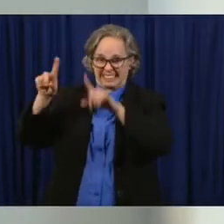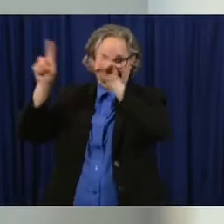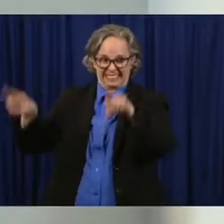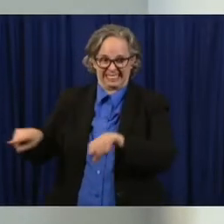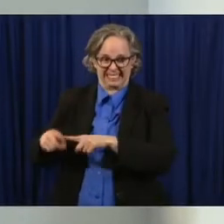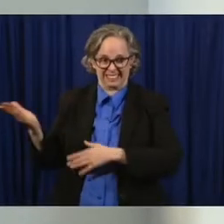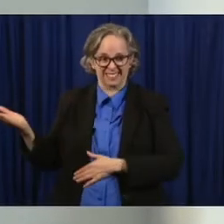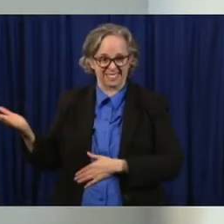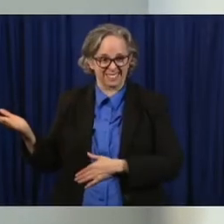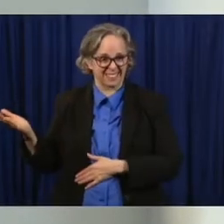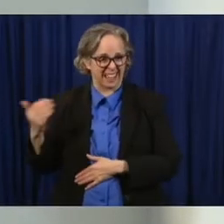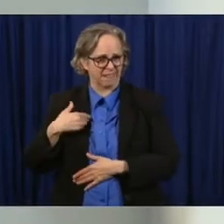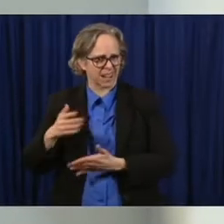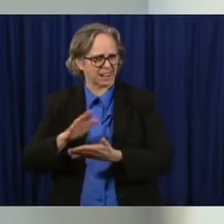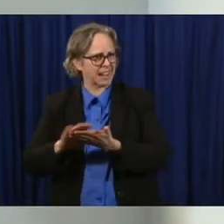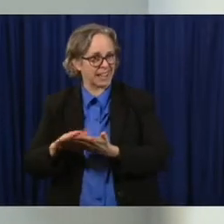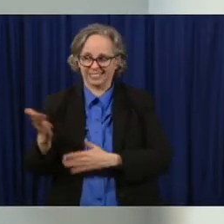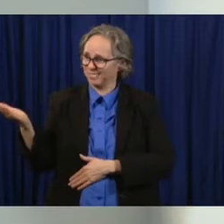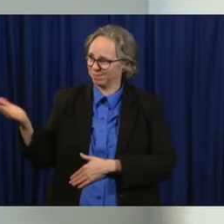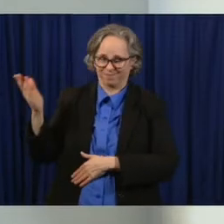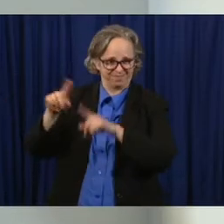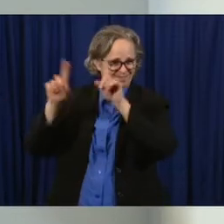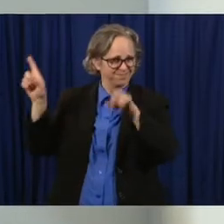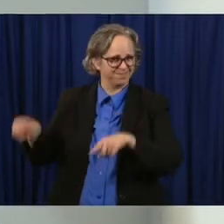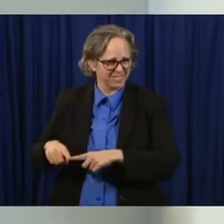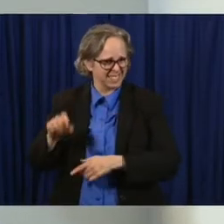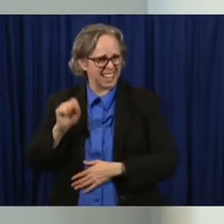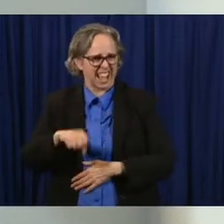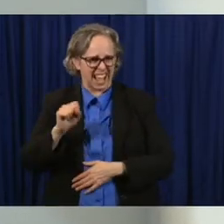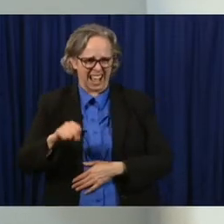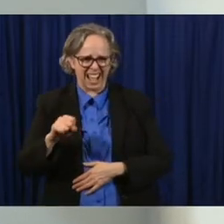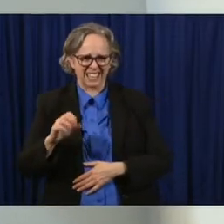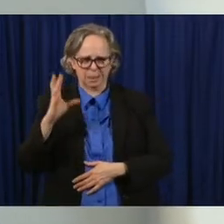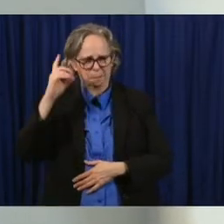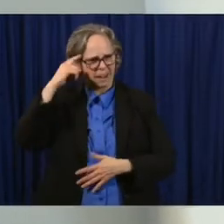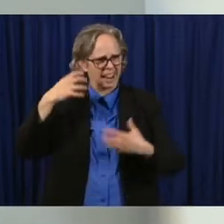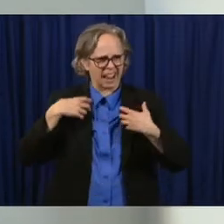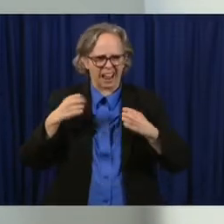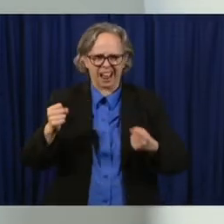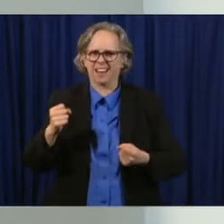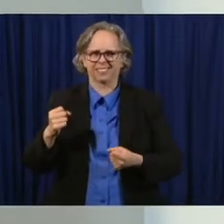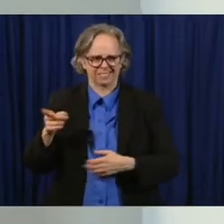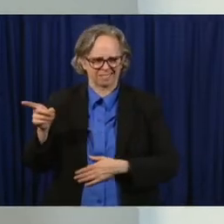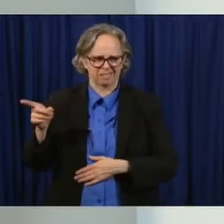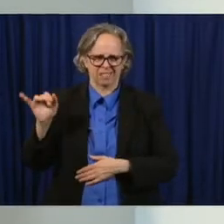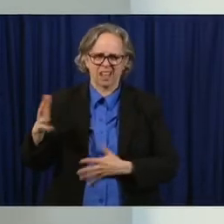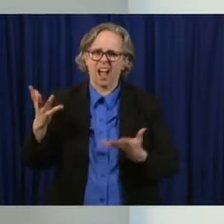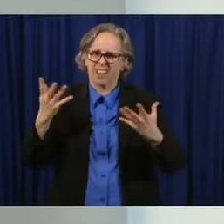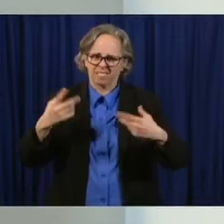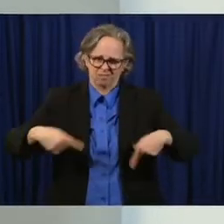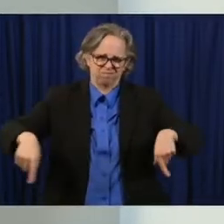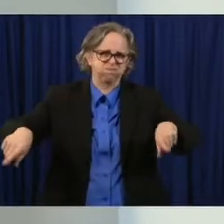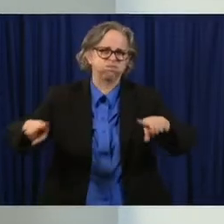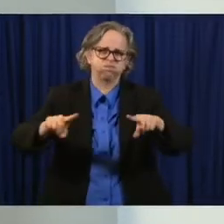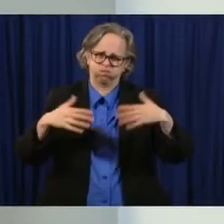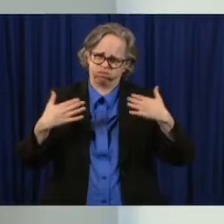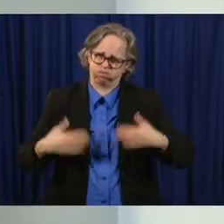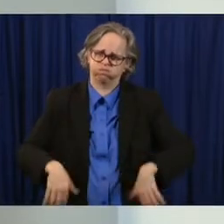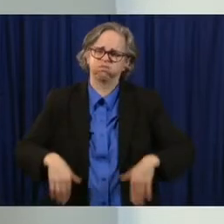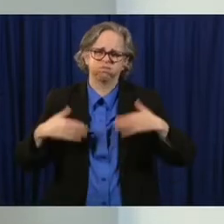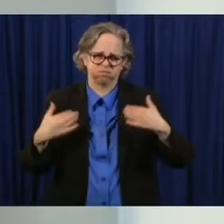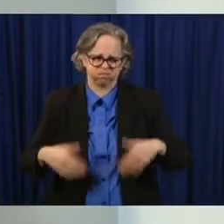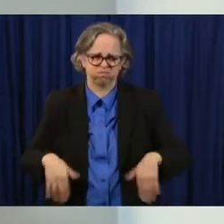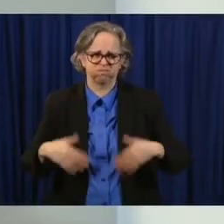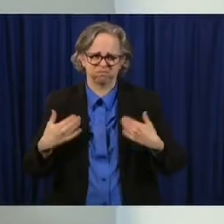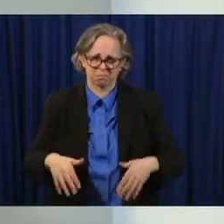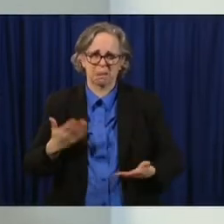Dr. We do. Chris there, yeah. Mental health. mental health. I know that a lot of us have probably had